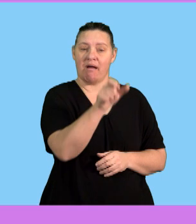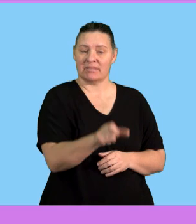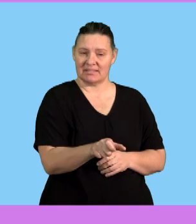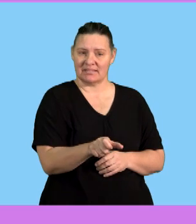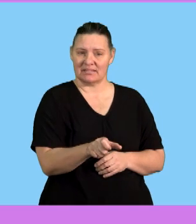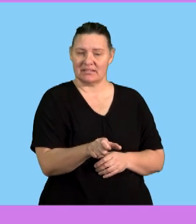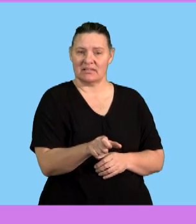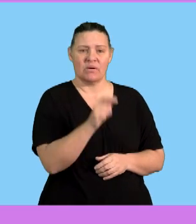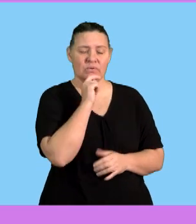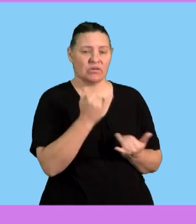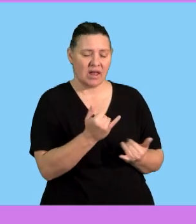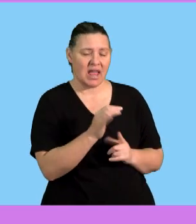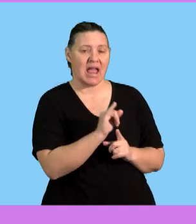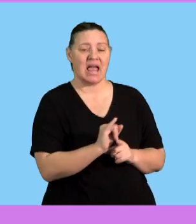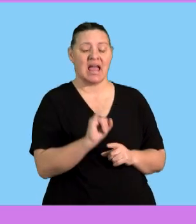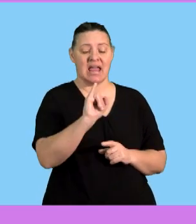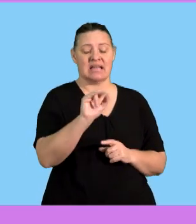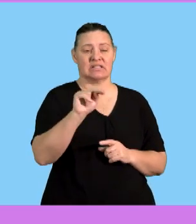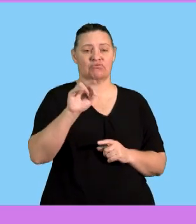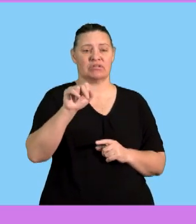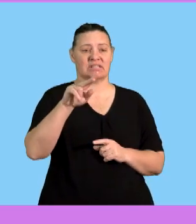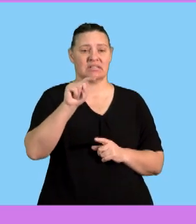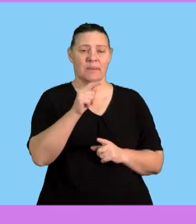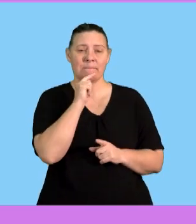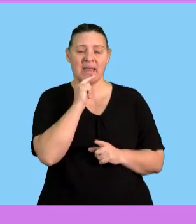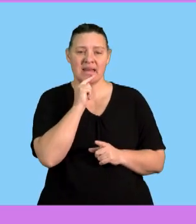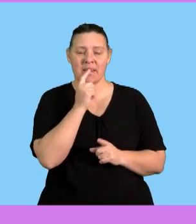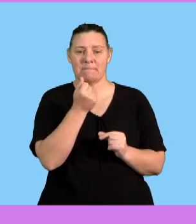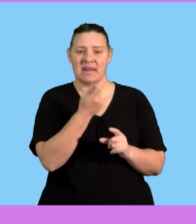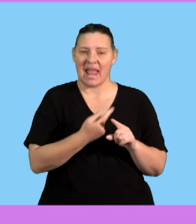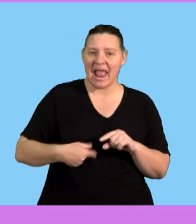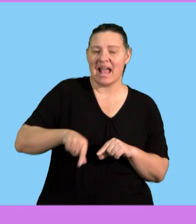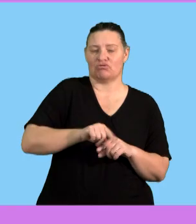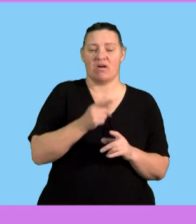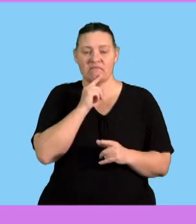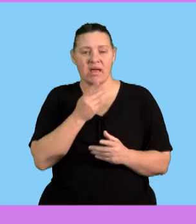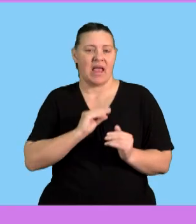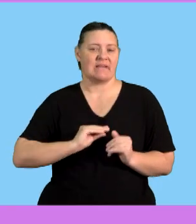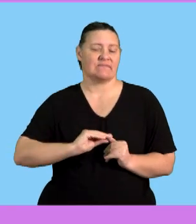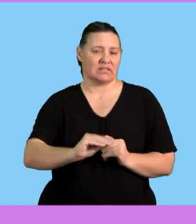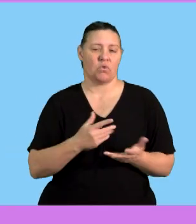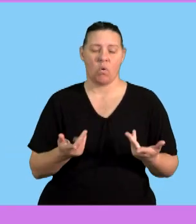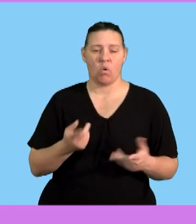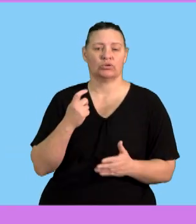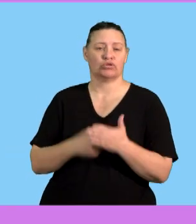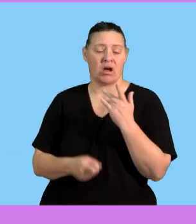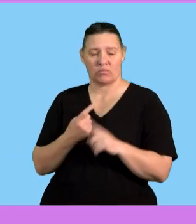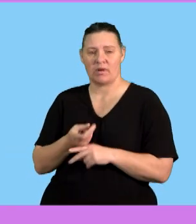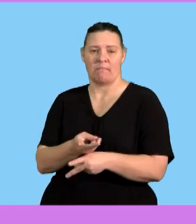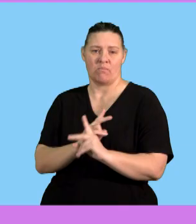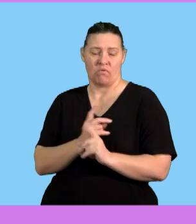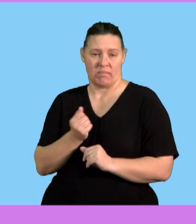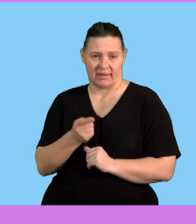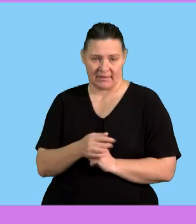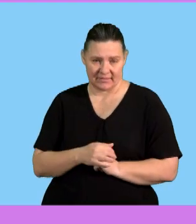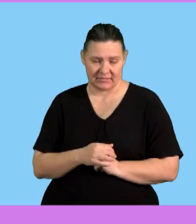words we used today was interest. It's the extra money earned when you make an investment or charged when